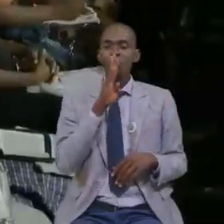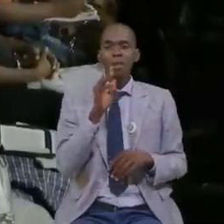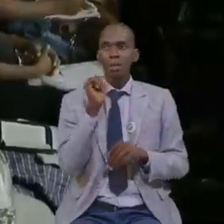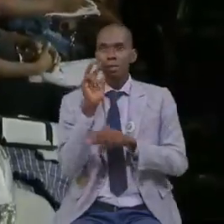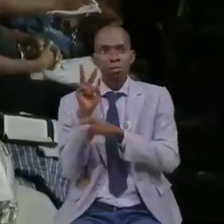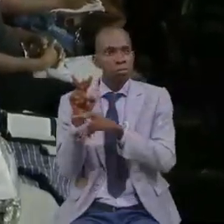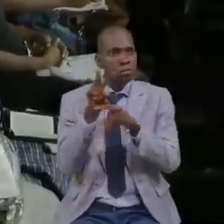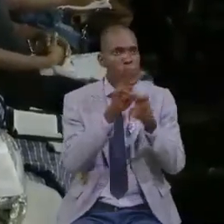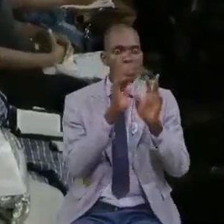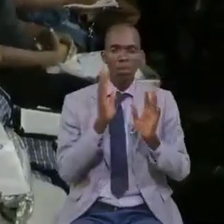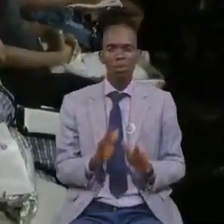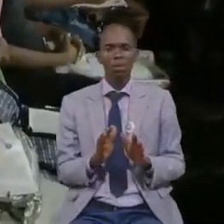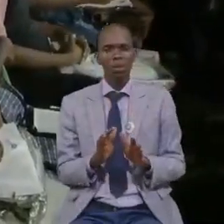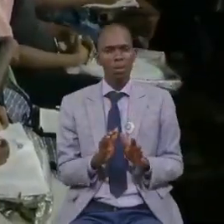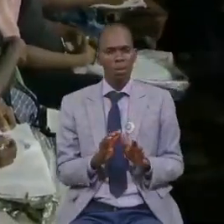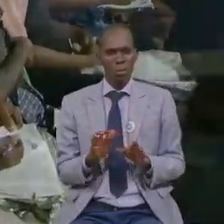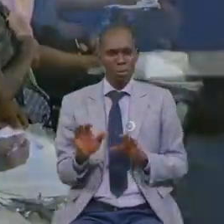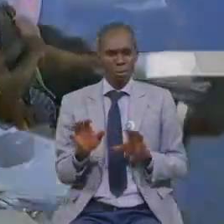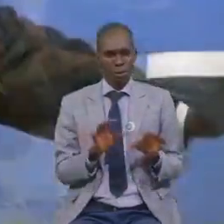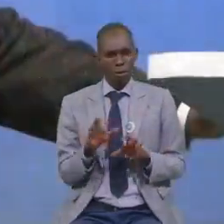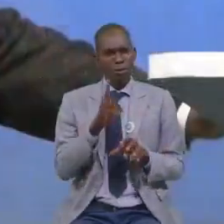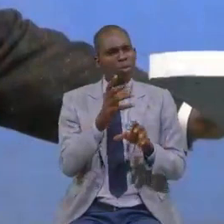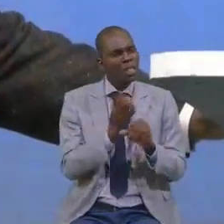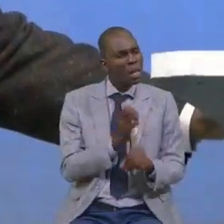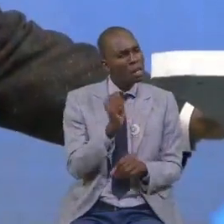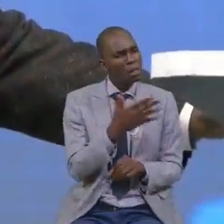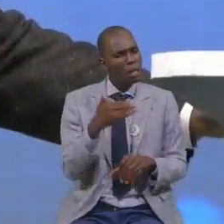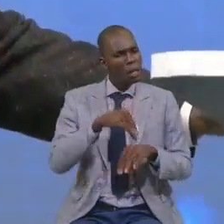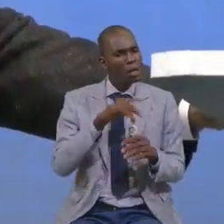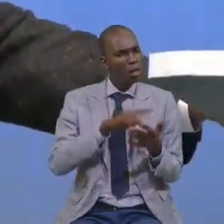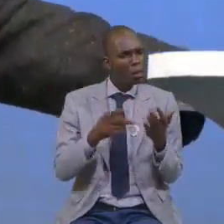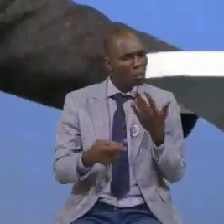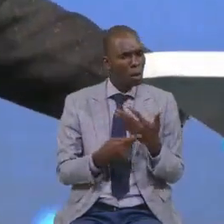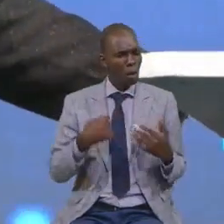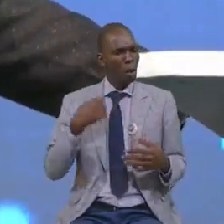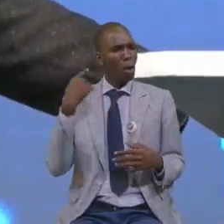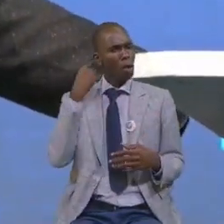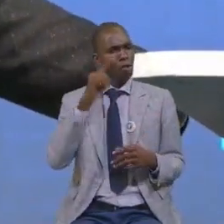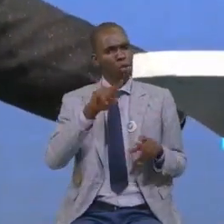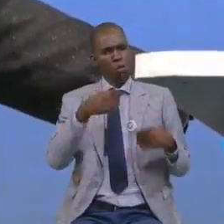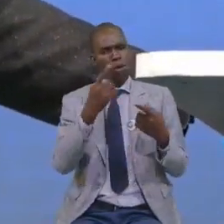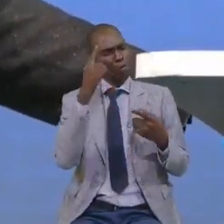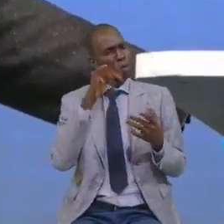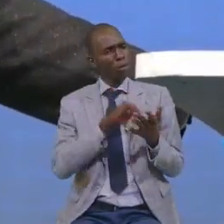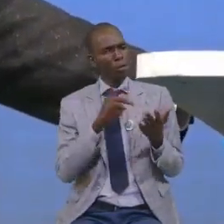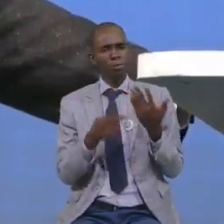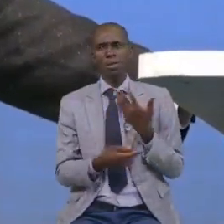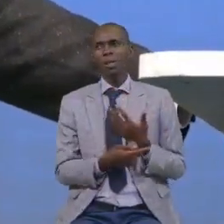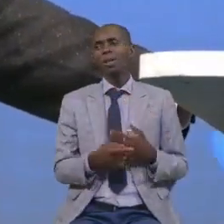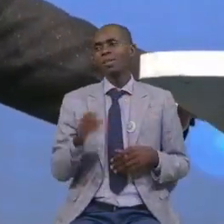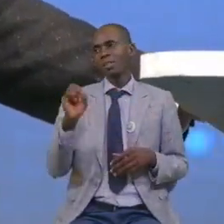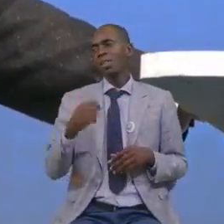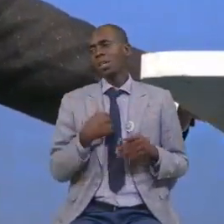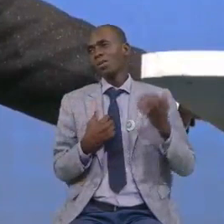Papa, did you get anything there? I heard you went for the crusade. Ah, young man, I just went